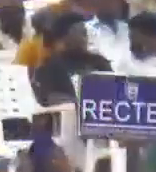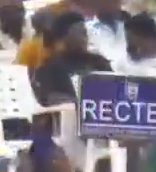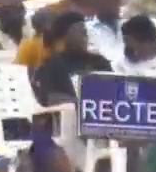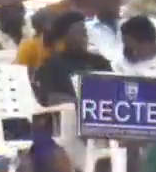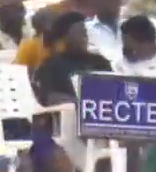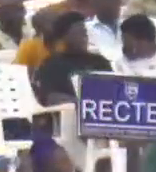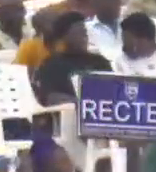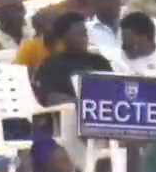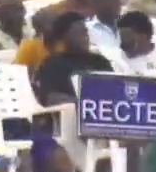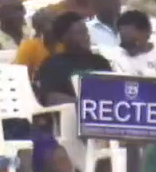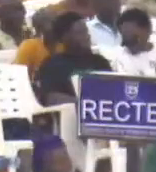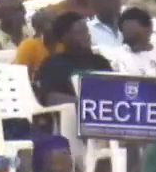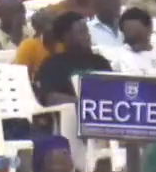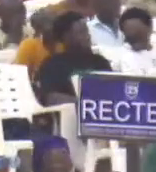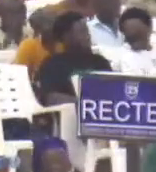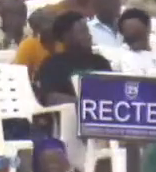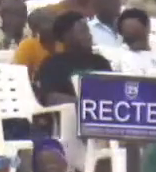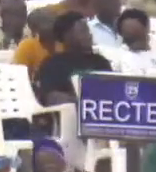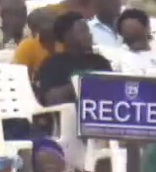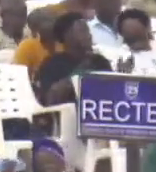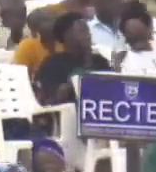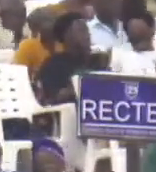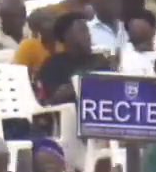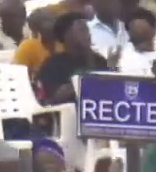the new auditorium